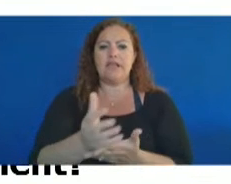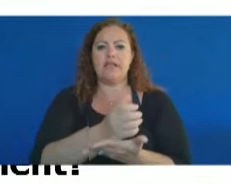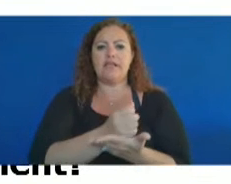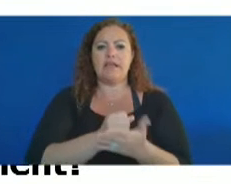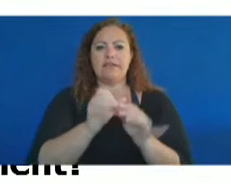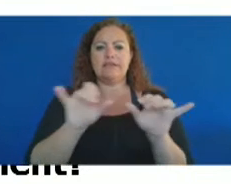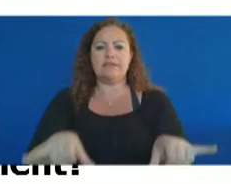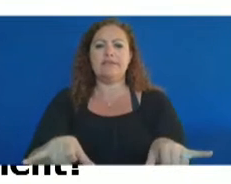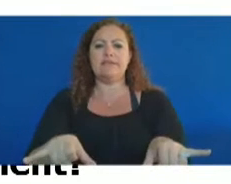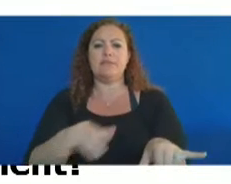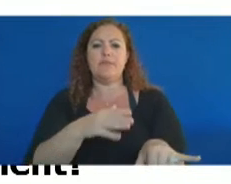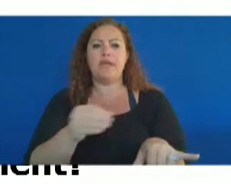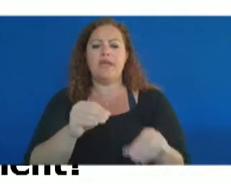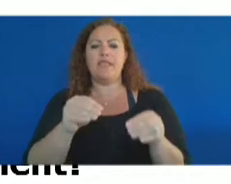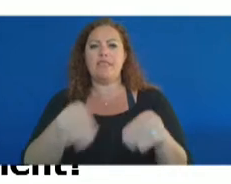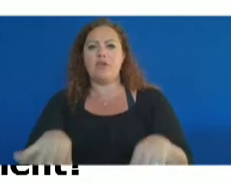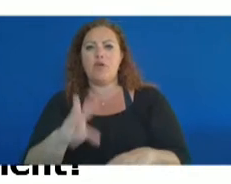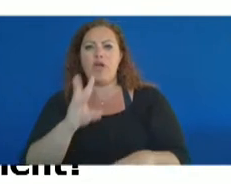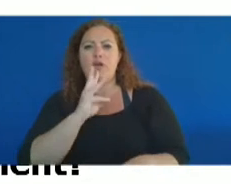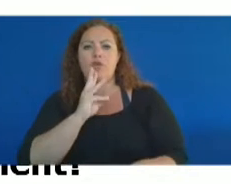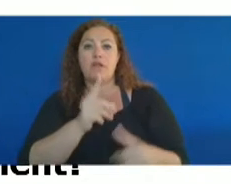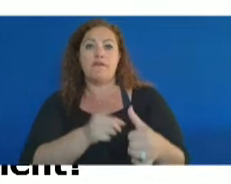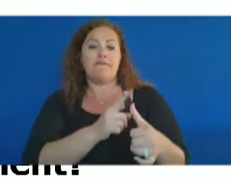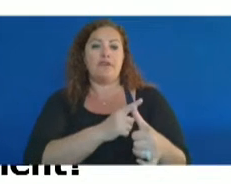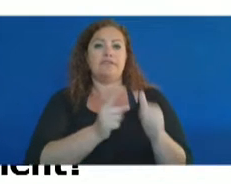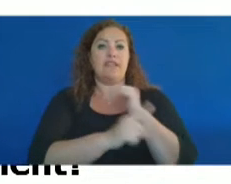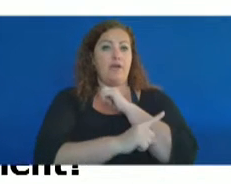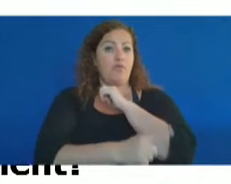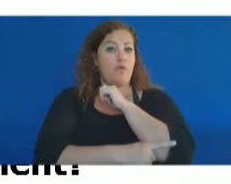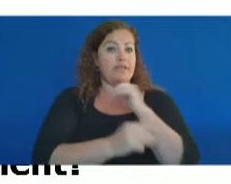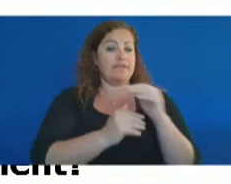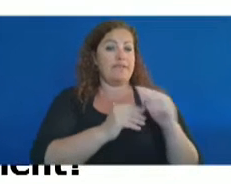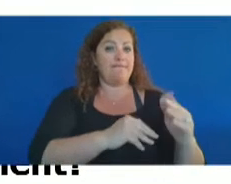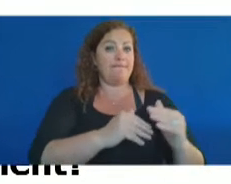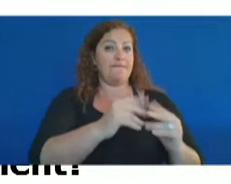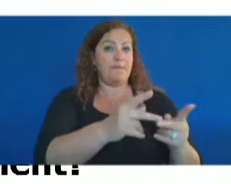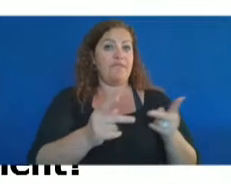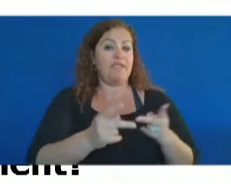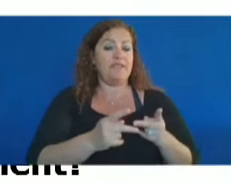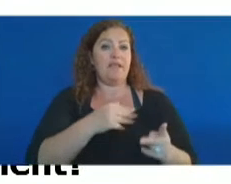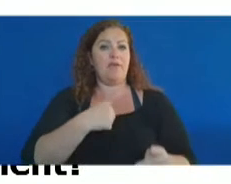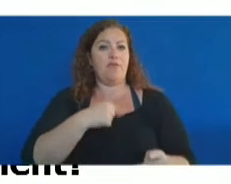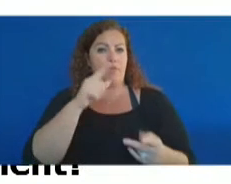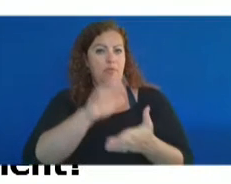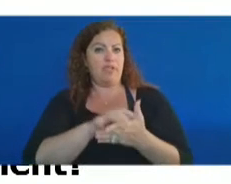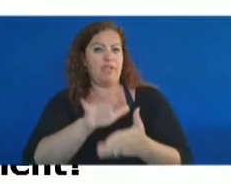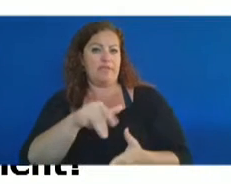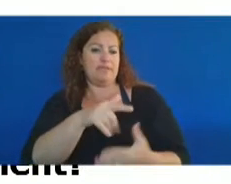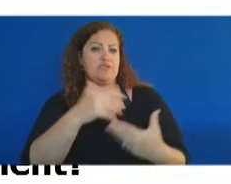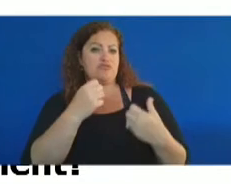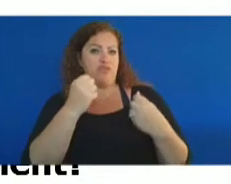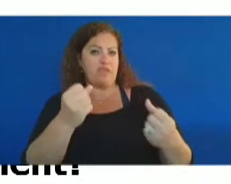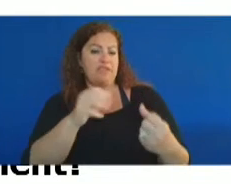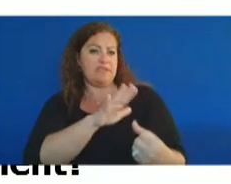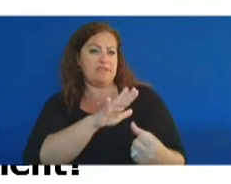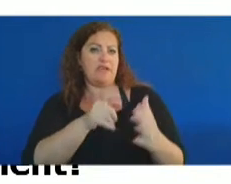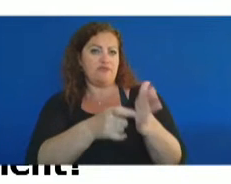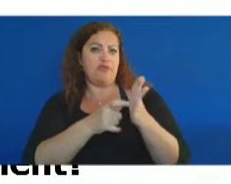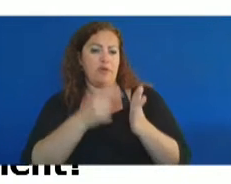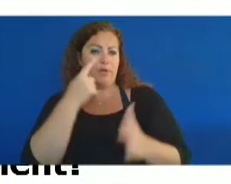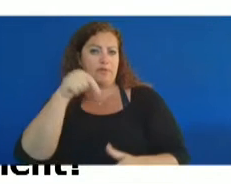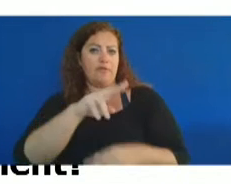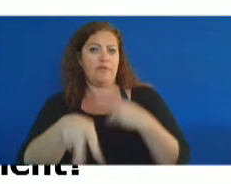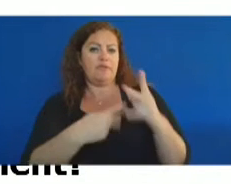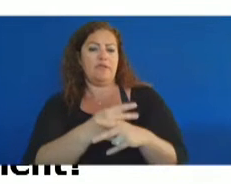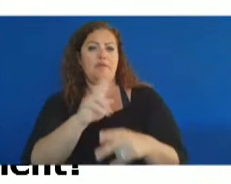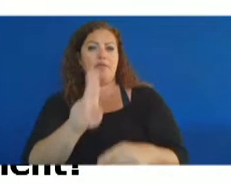Solid Waste facilities and we believe this strengthens the standards for uh this type of use